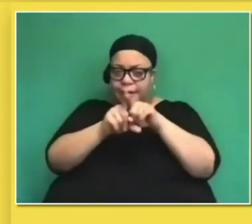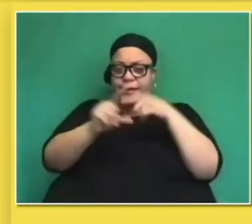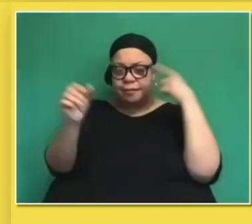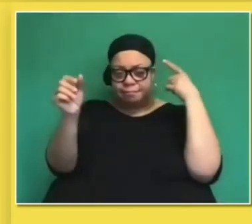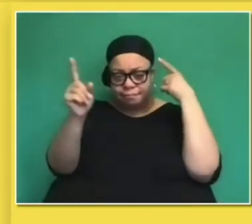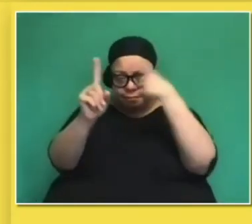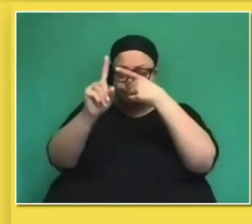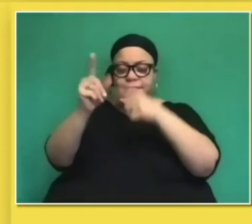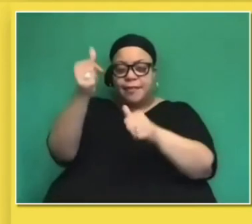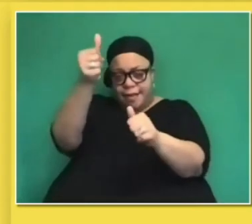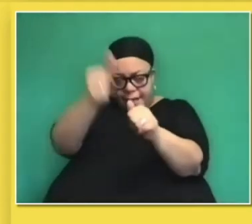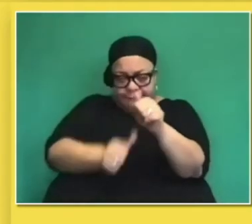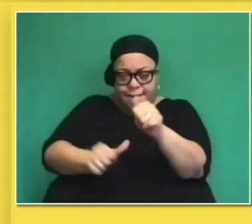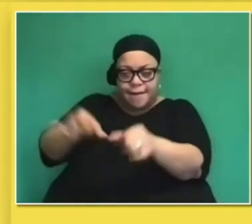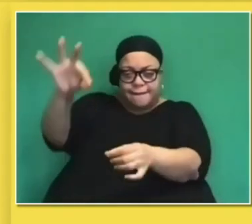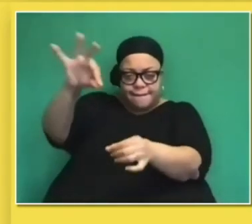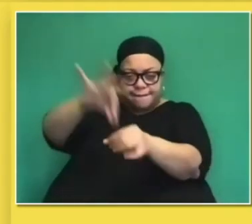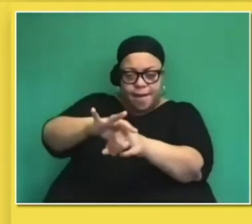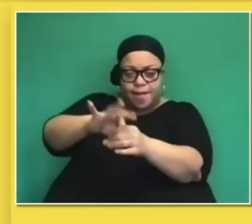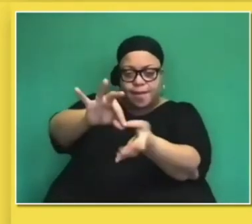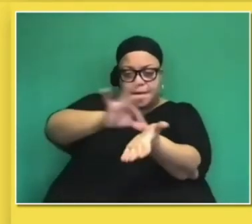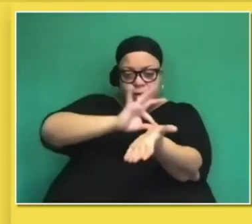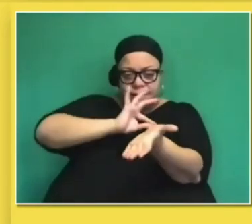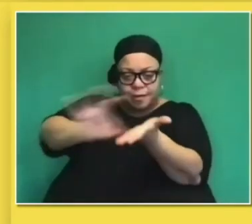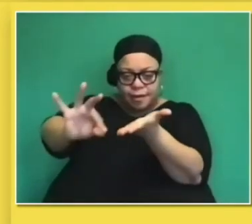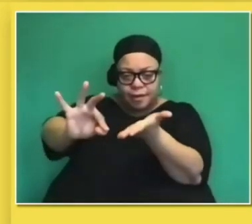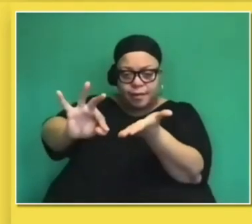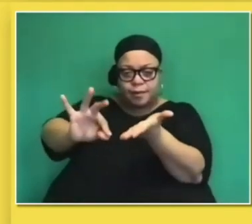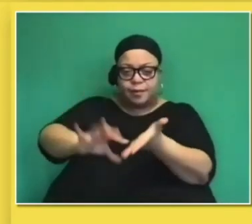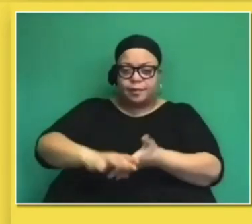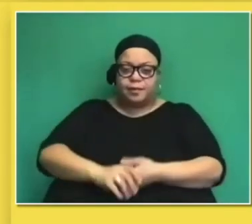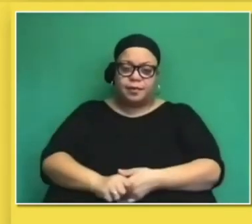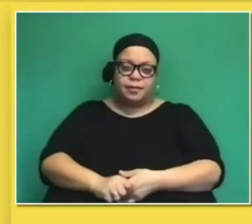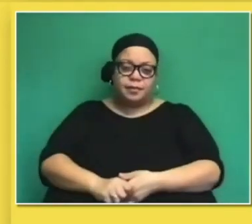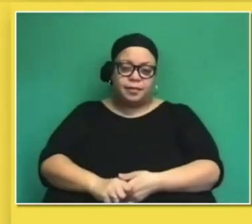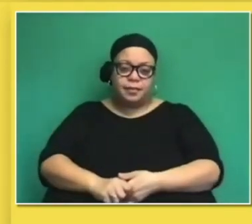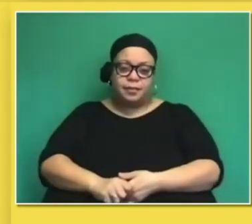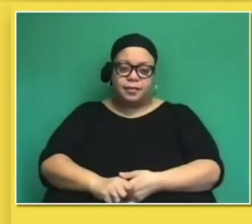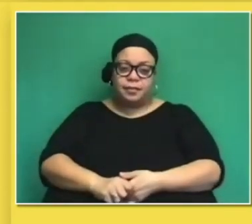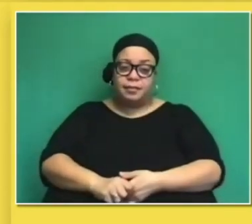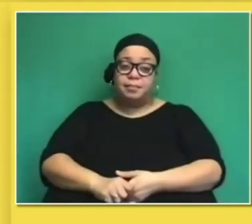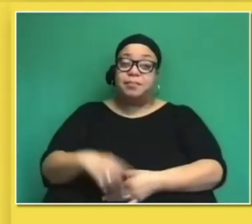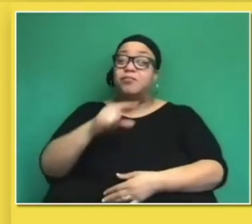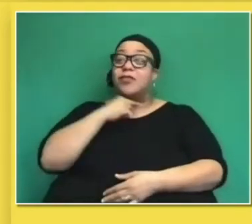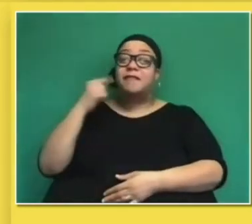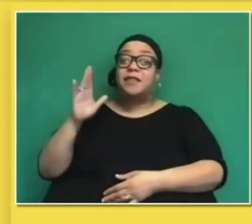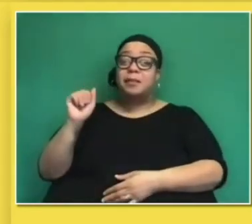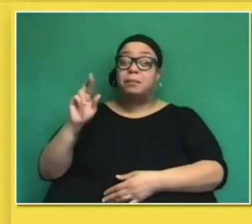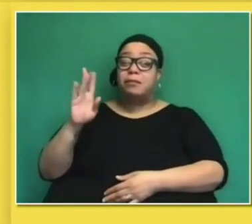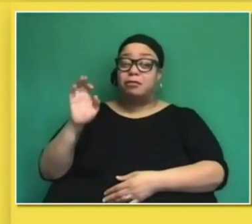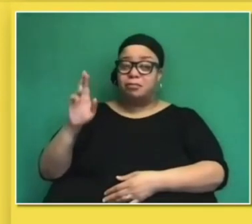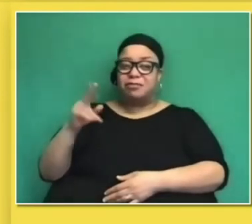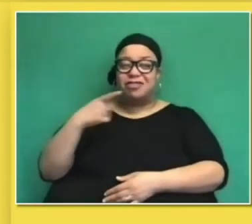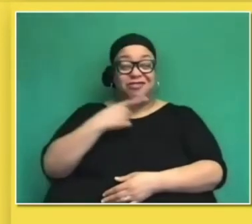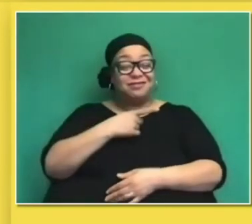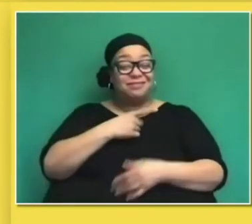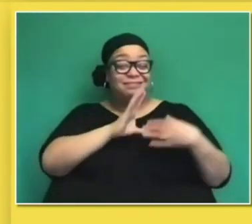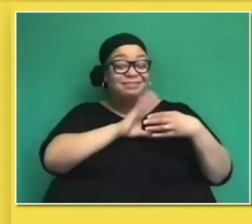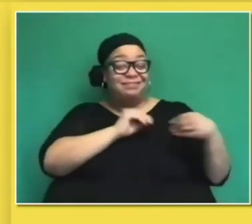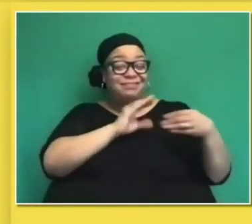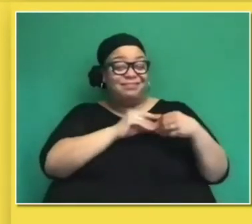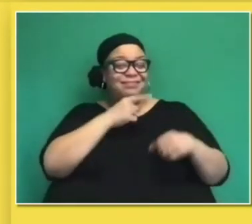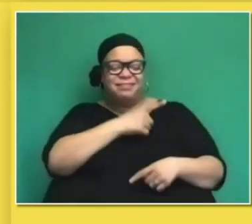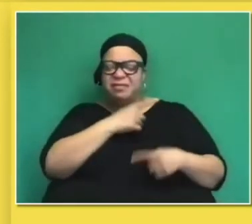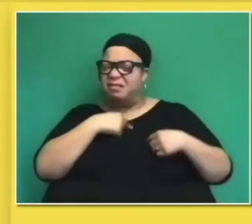And Reverend Barber has suggested, and this is the truth, that Trump's failure